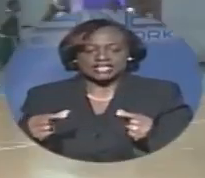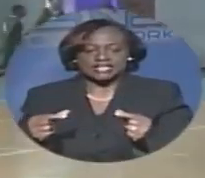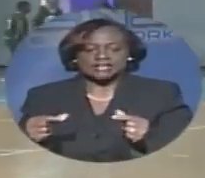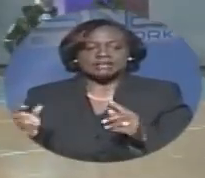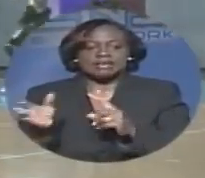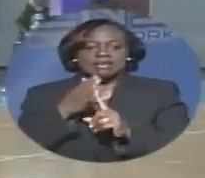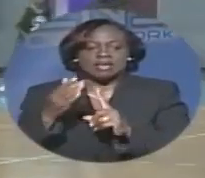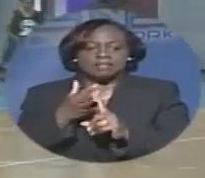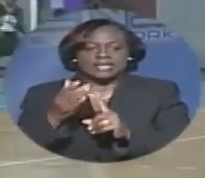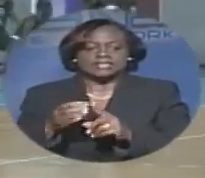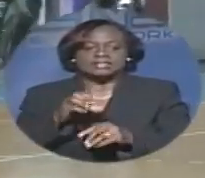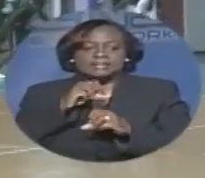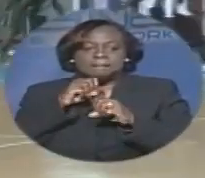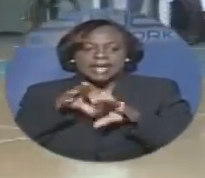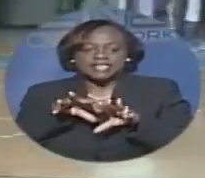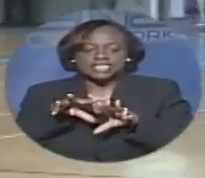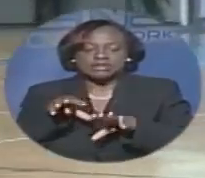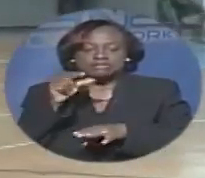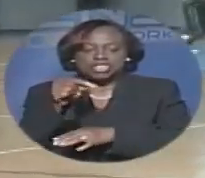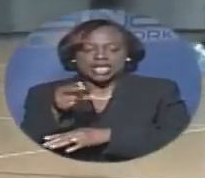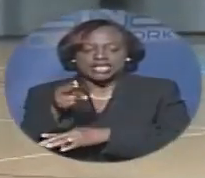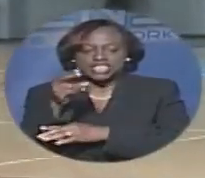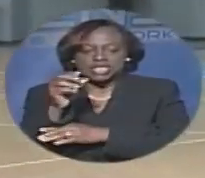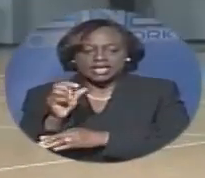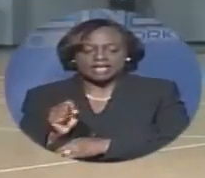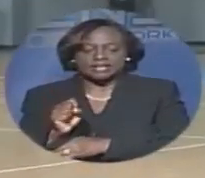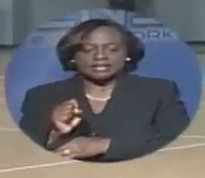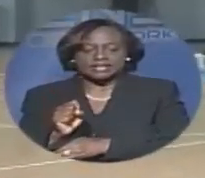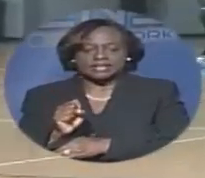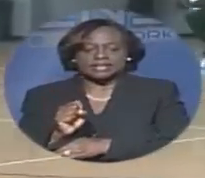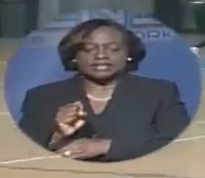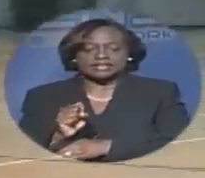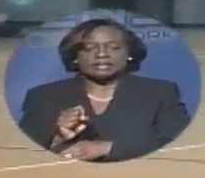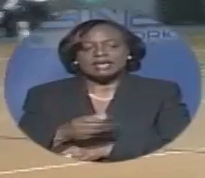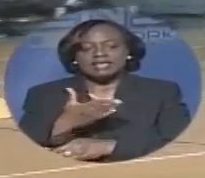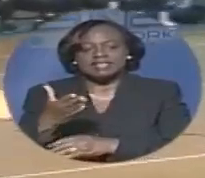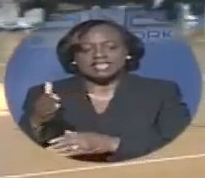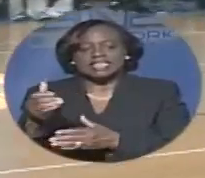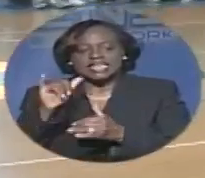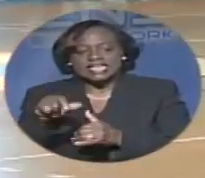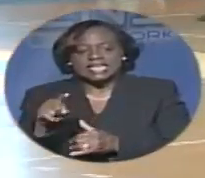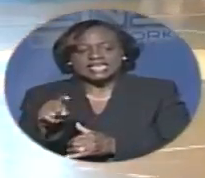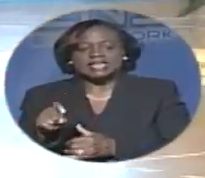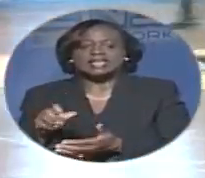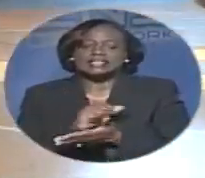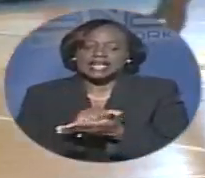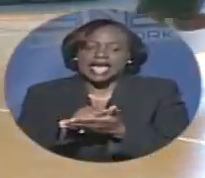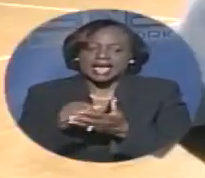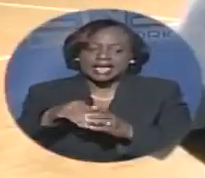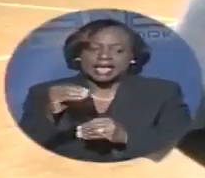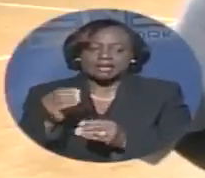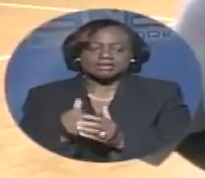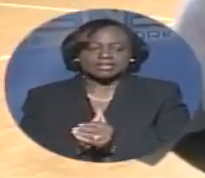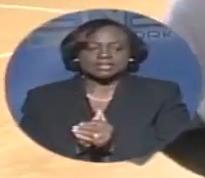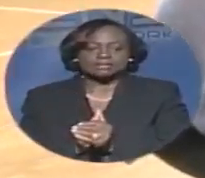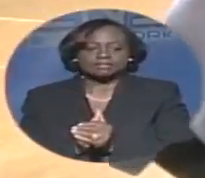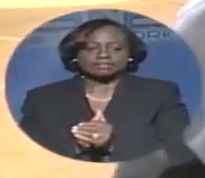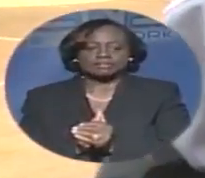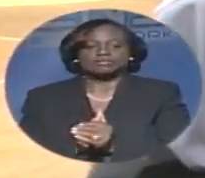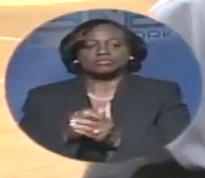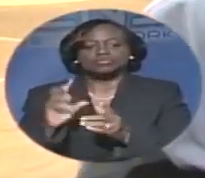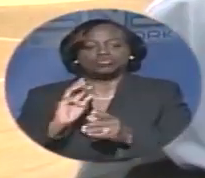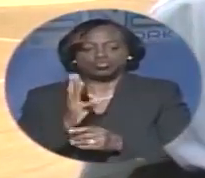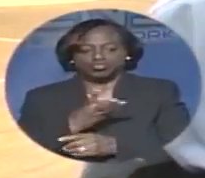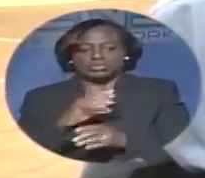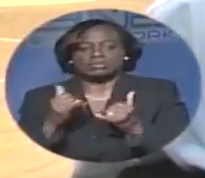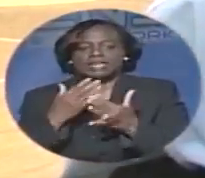For Coach Herbie Brown, the win was well appreciated, but still mentioned the things they need to iron out to keep that win-loss record in their favor. We executed great today, and